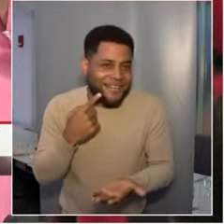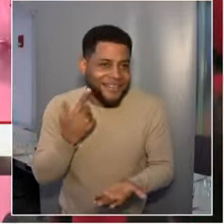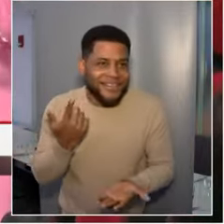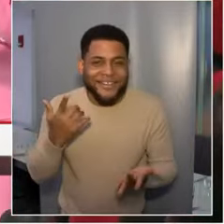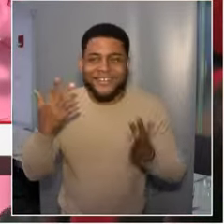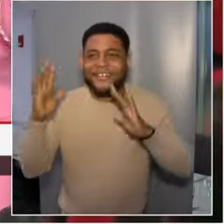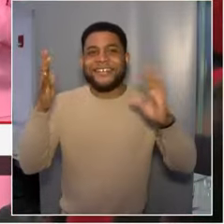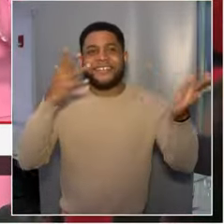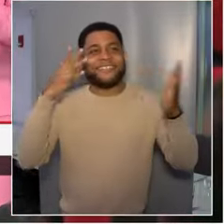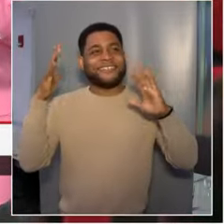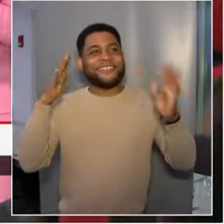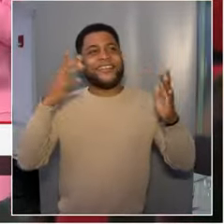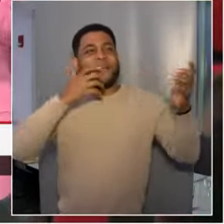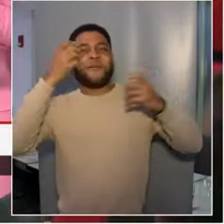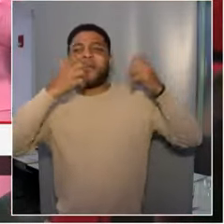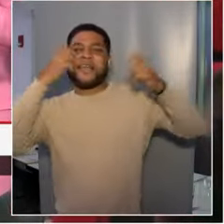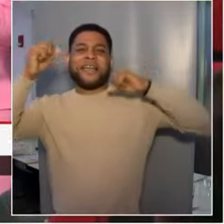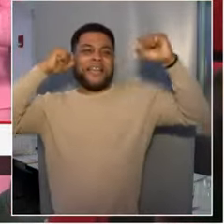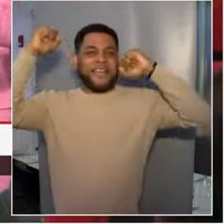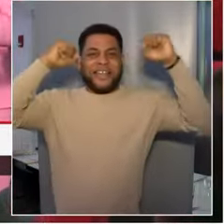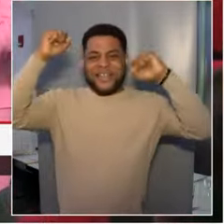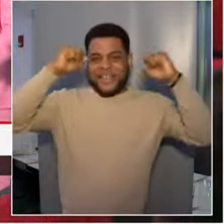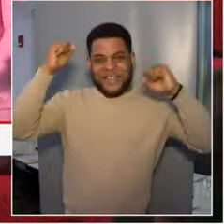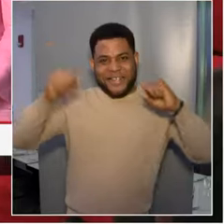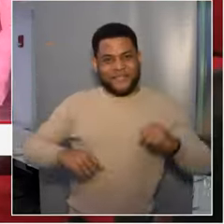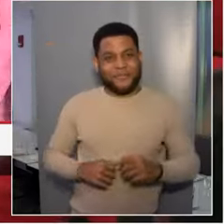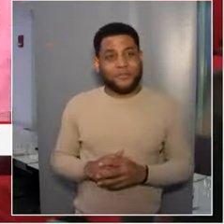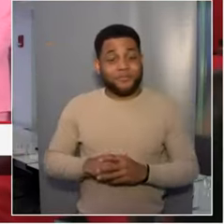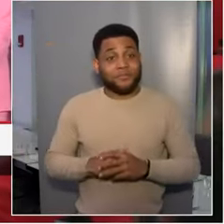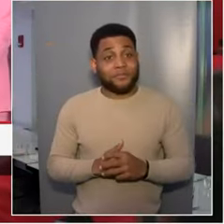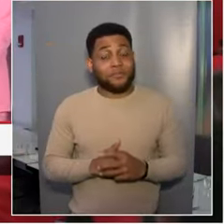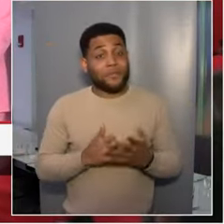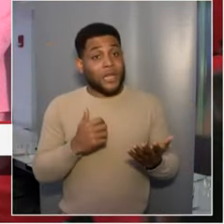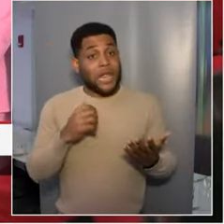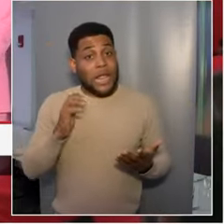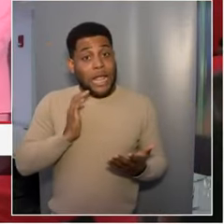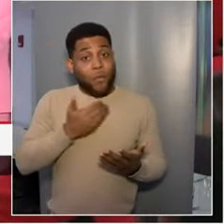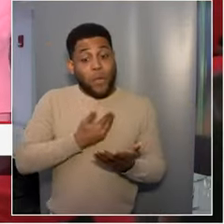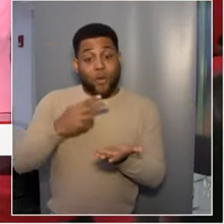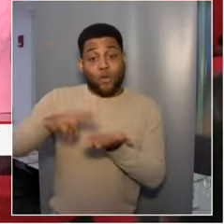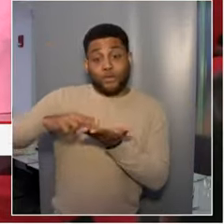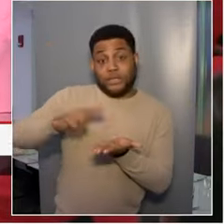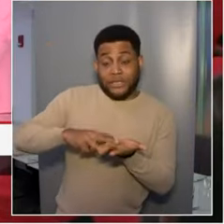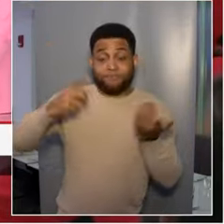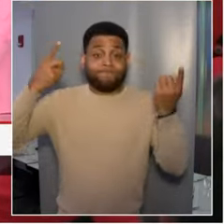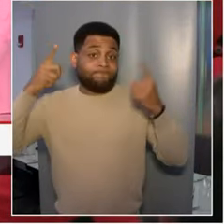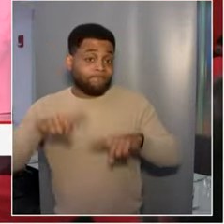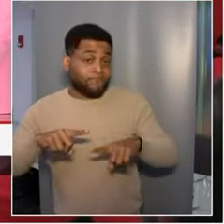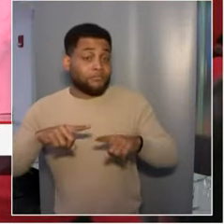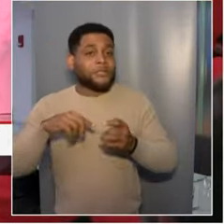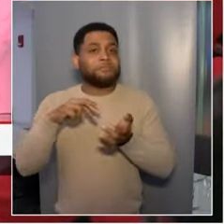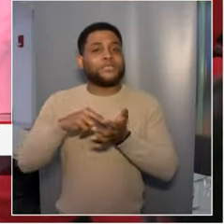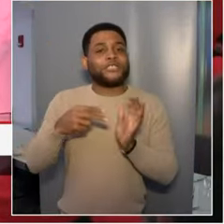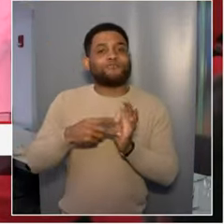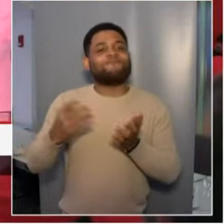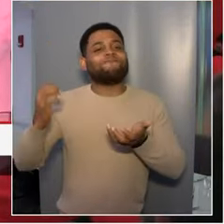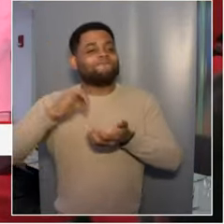So our agreement will allow us to at least be partners